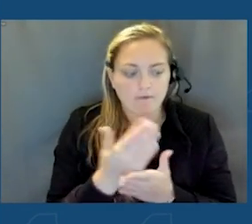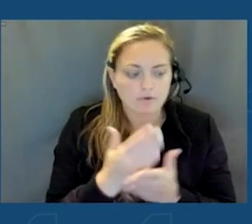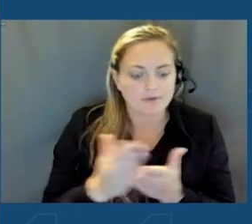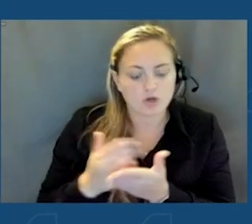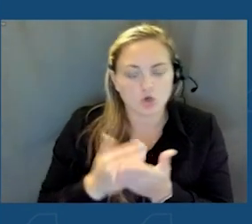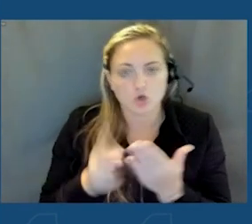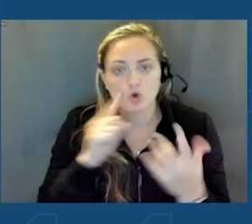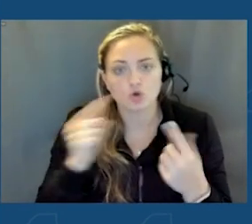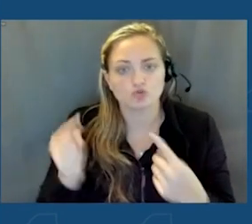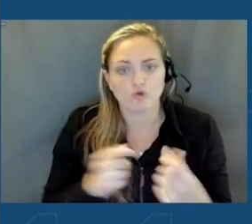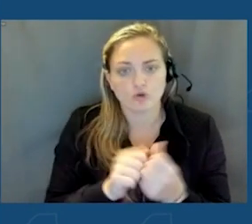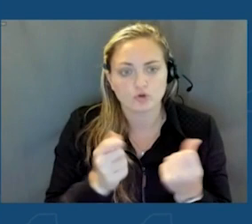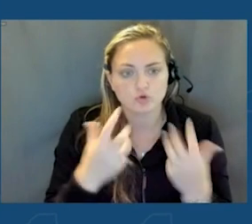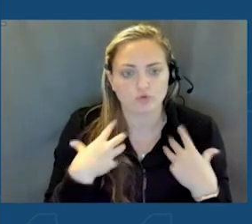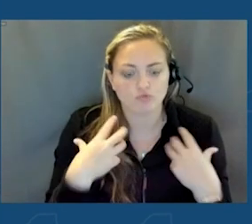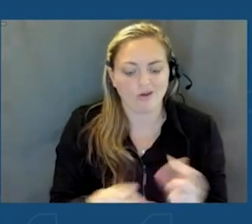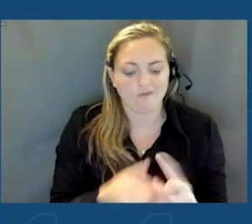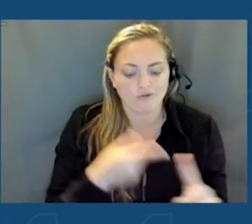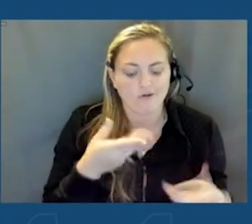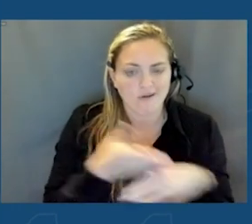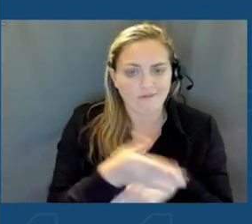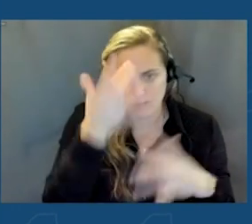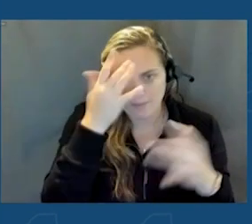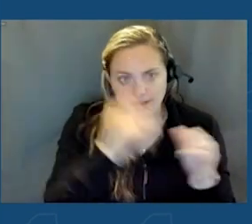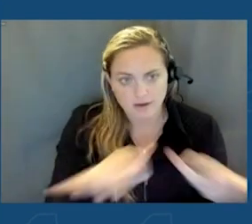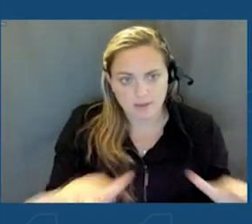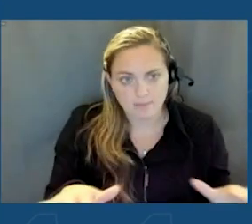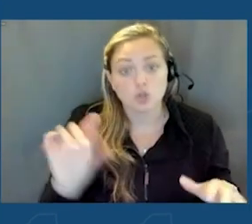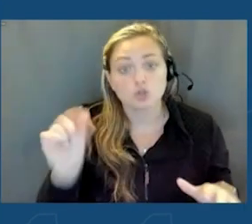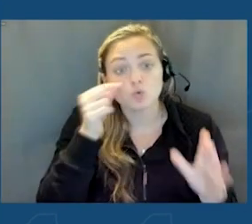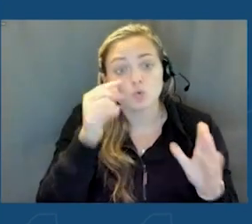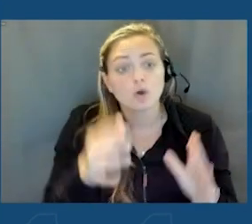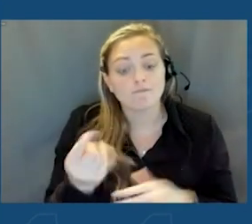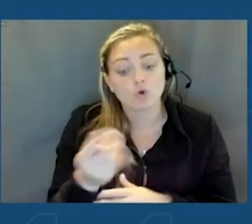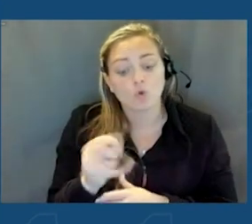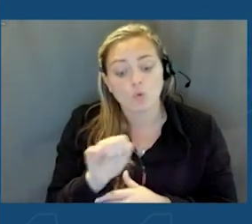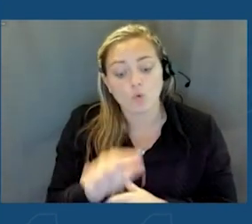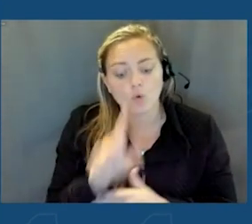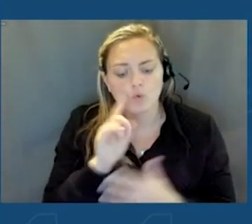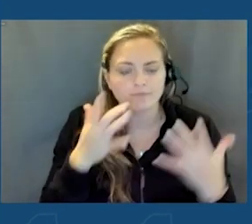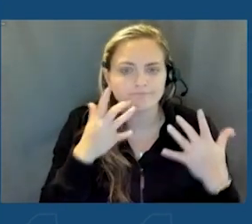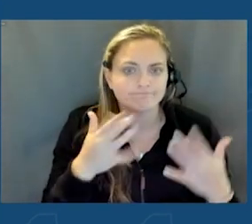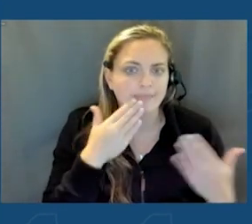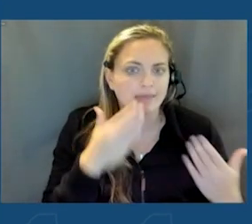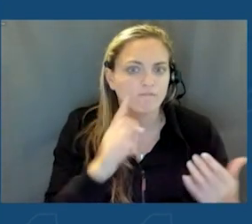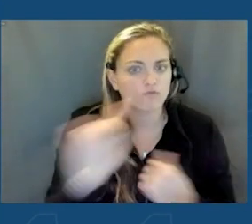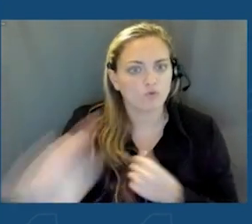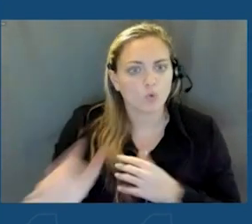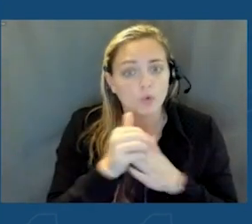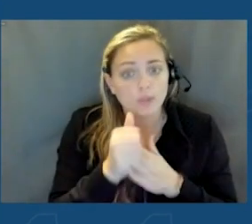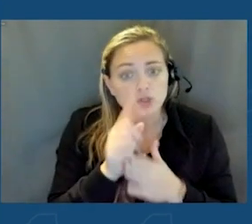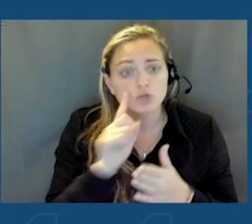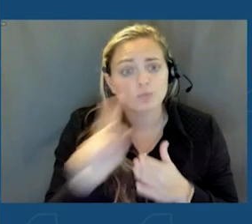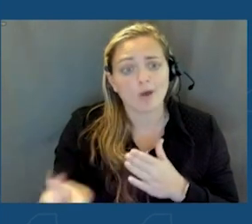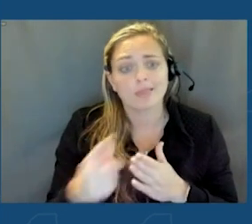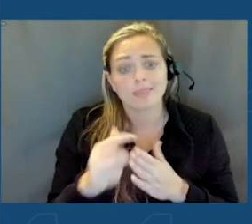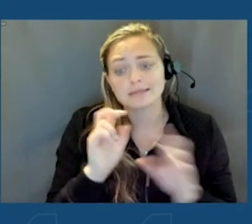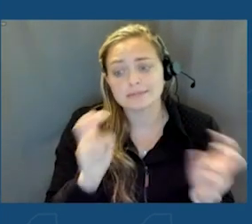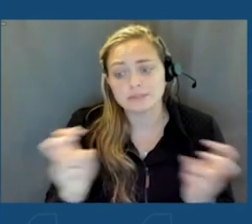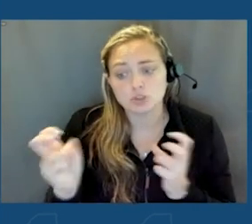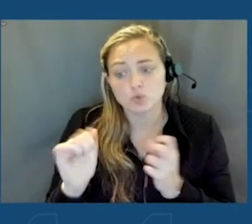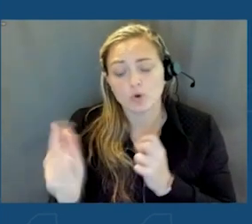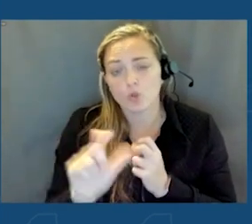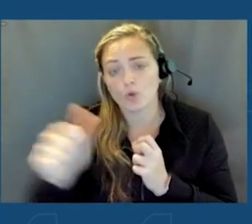to recover from the pandemic. So Governor Hochul, we are grateful for your leadership on this issue, as well as all of our